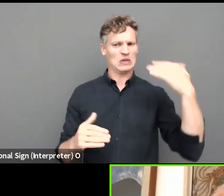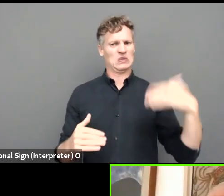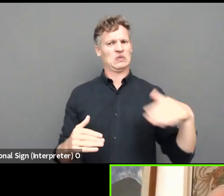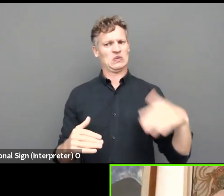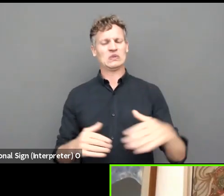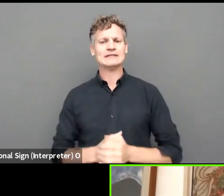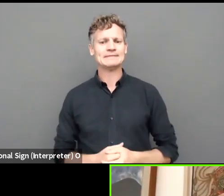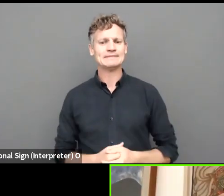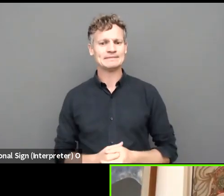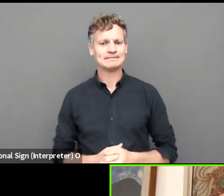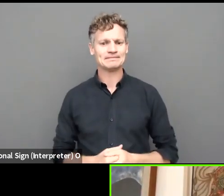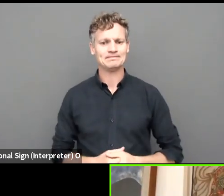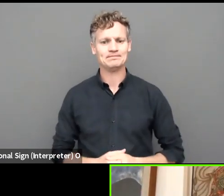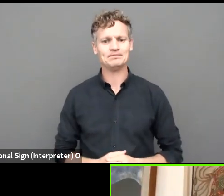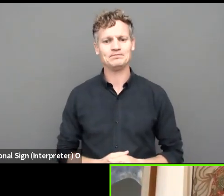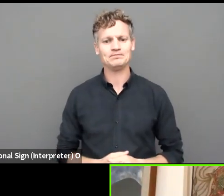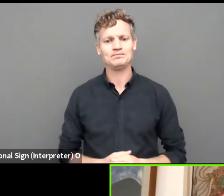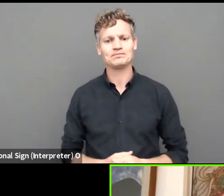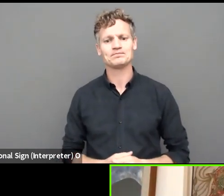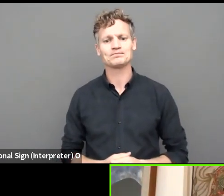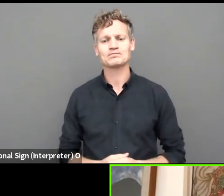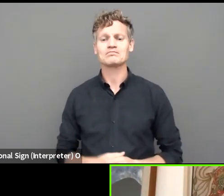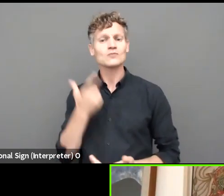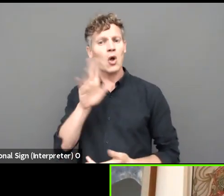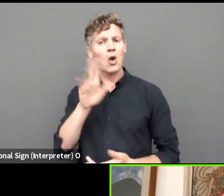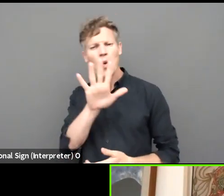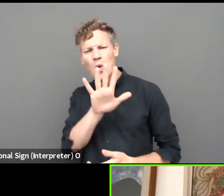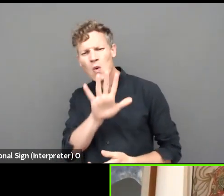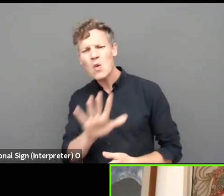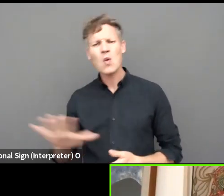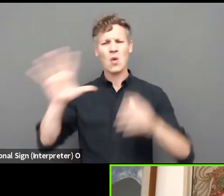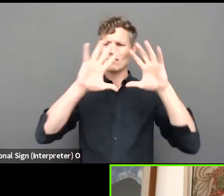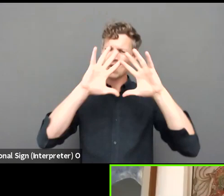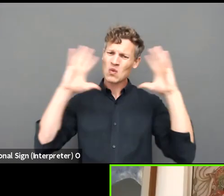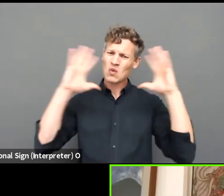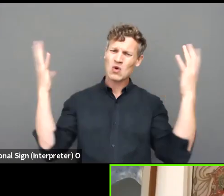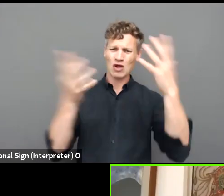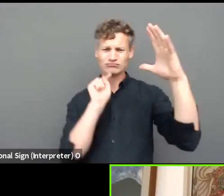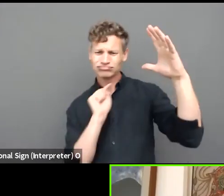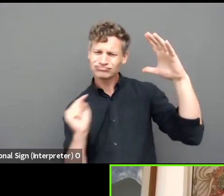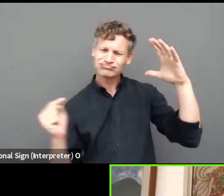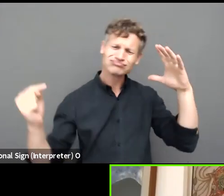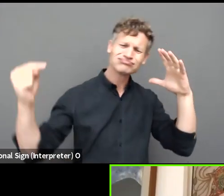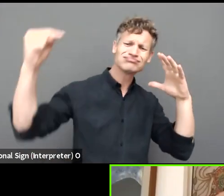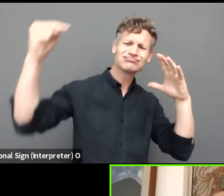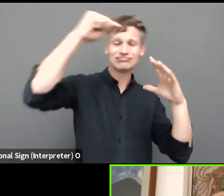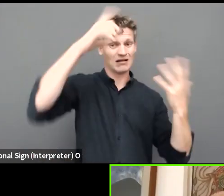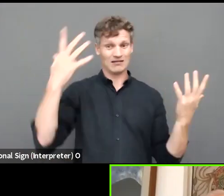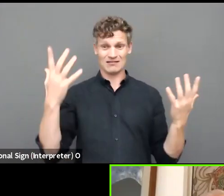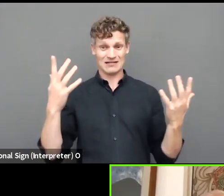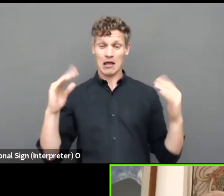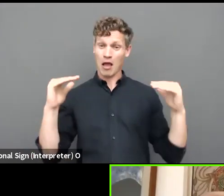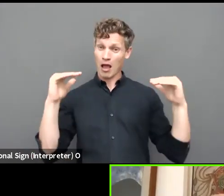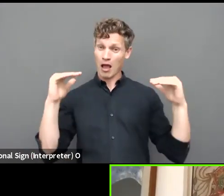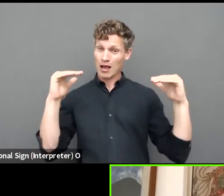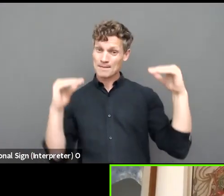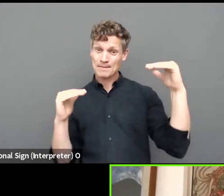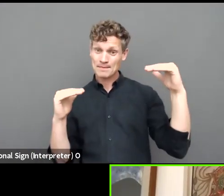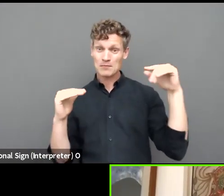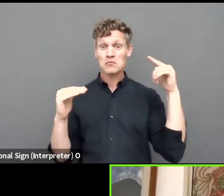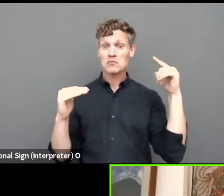There. Across the world, the gender pay gap remains at around